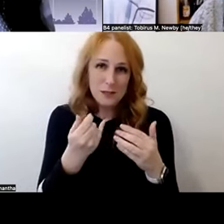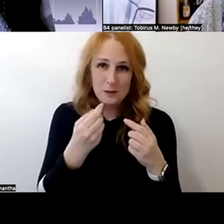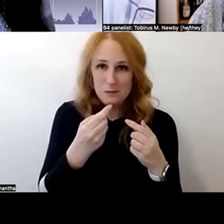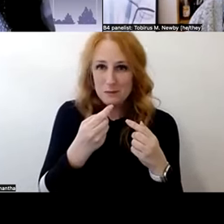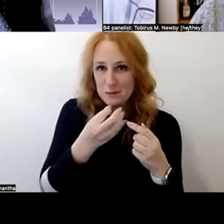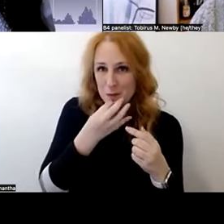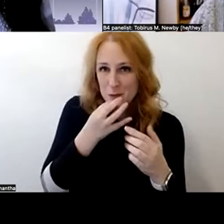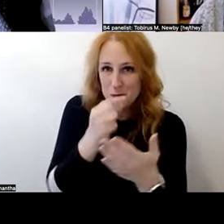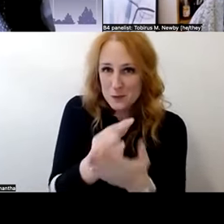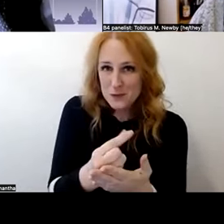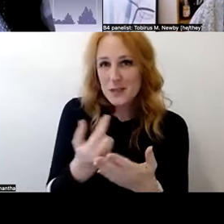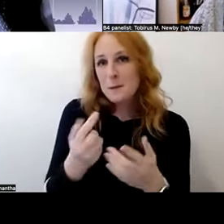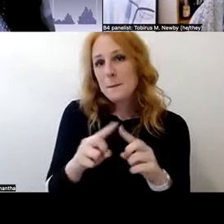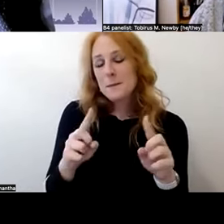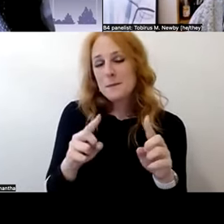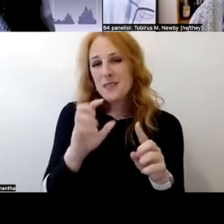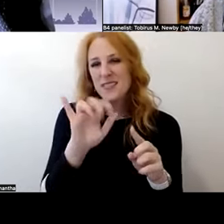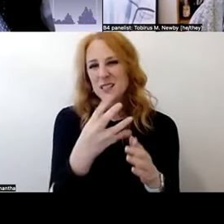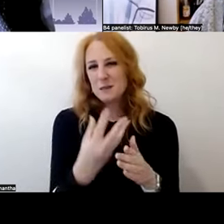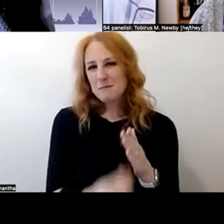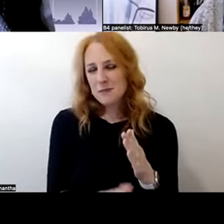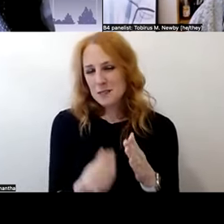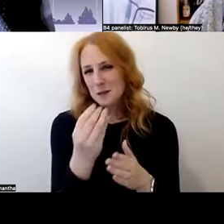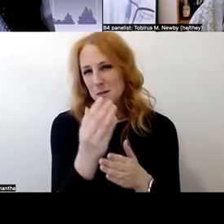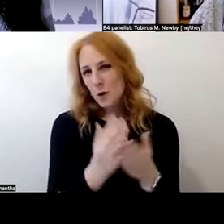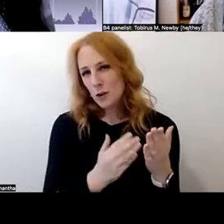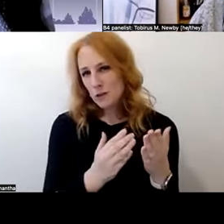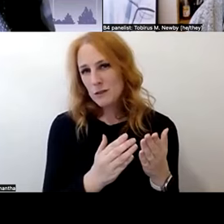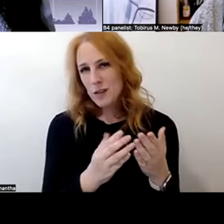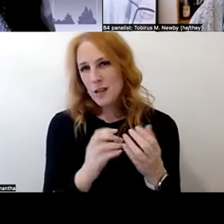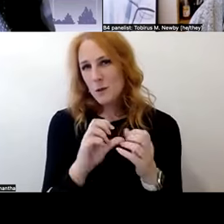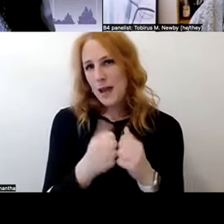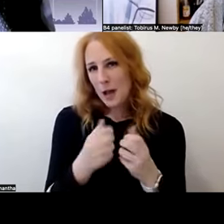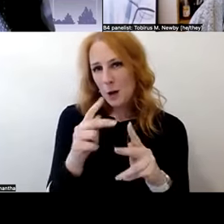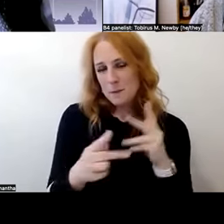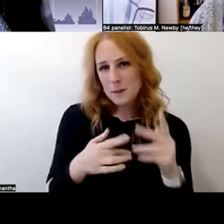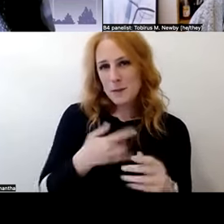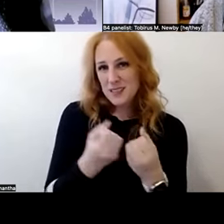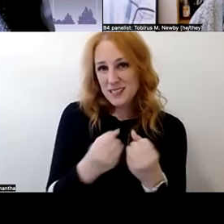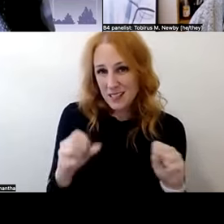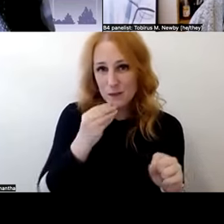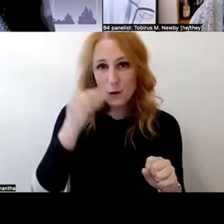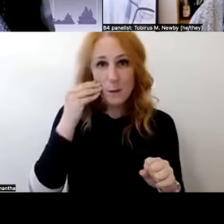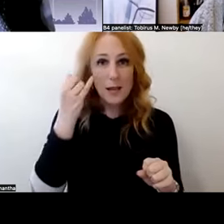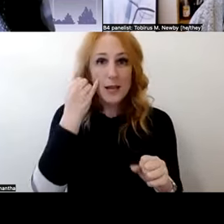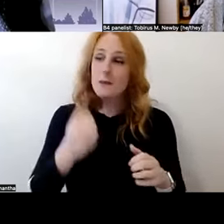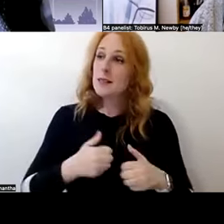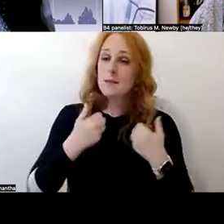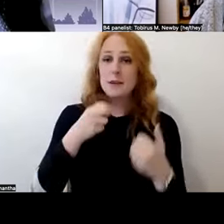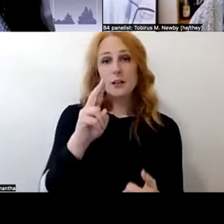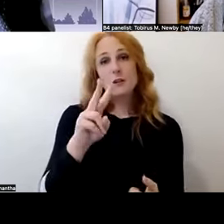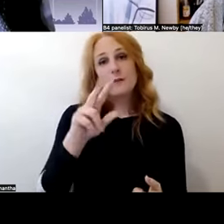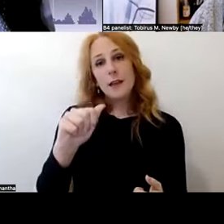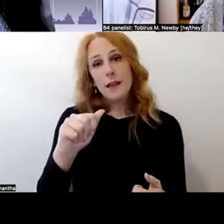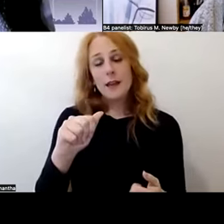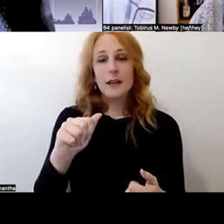And that relates to sort of how people feel safe at home. Like when people are living in UVA and res halls and Greek life and co-ops and near